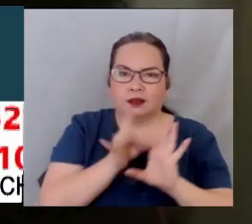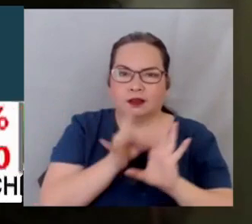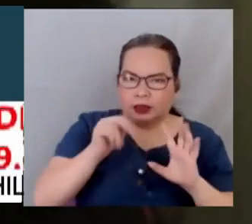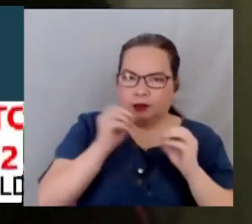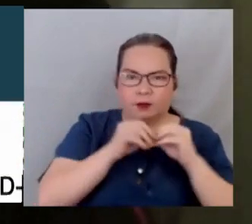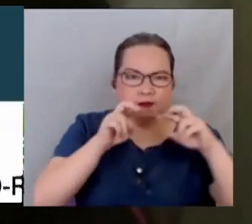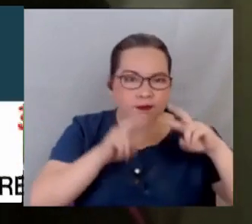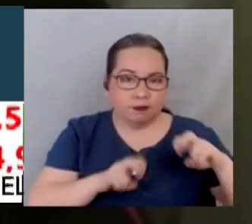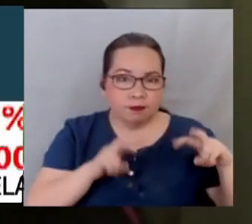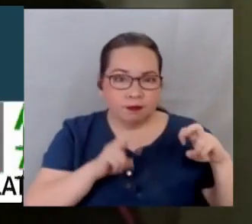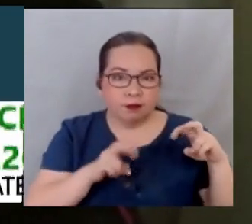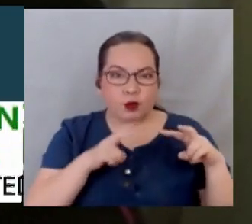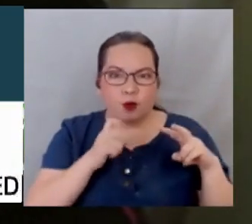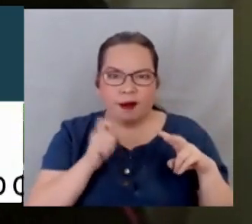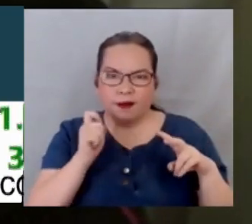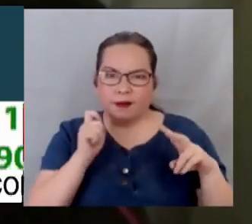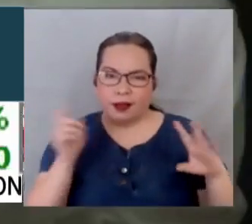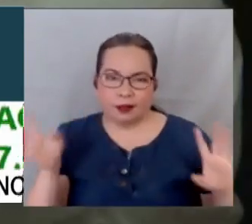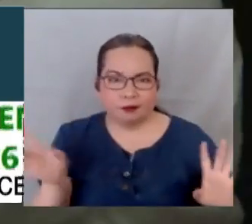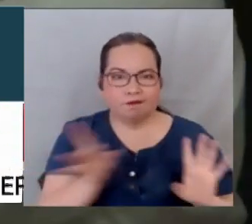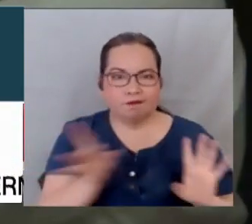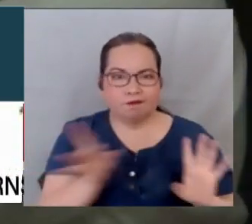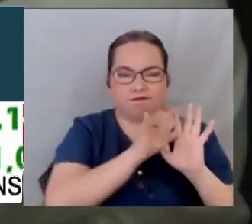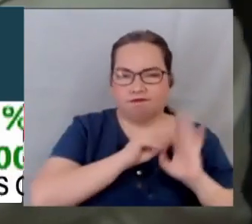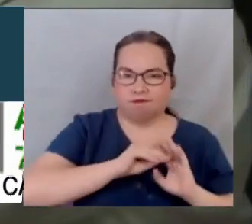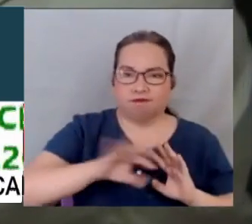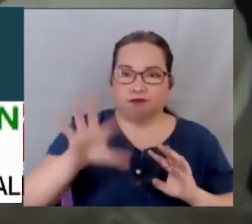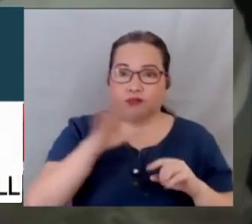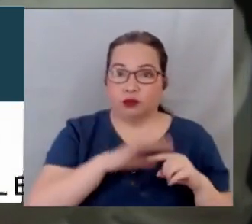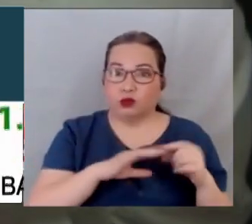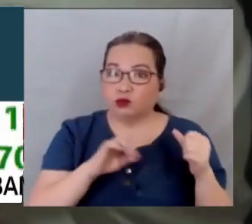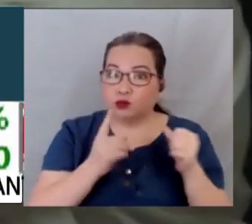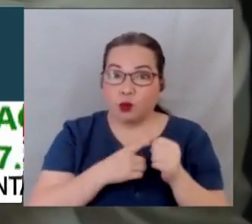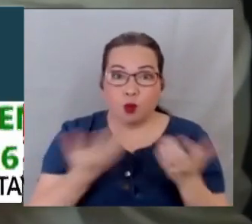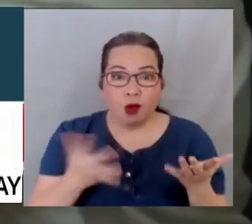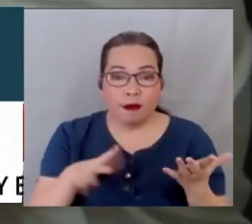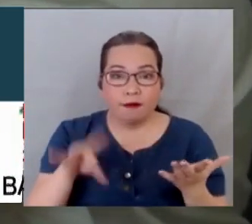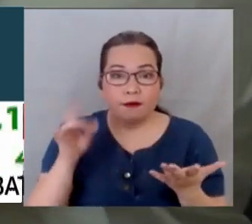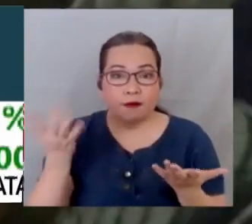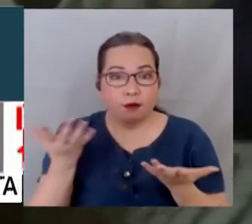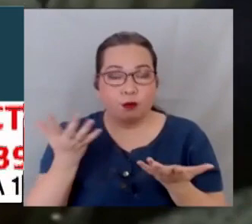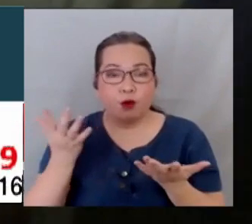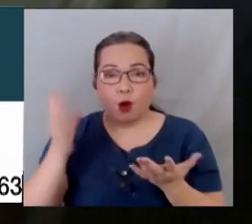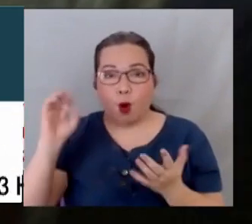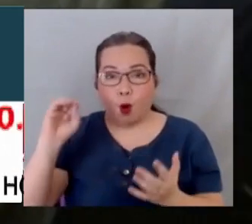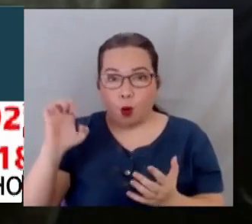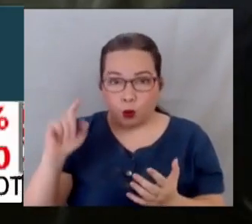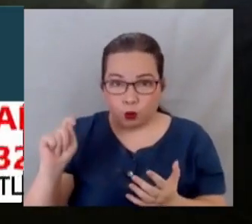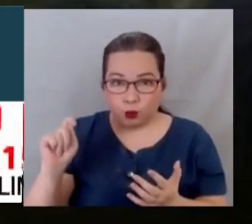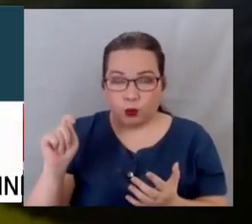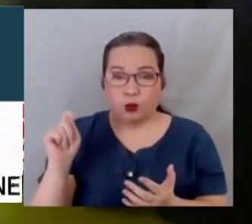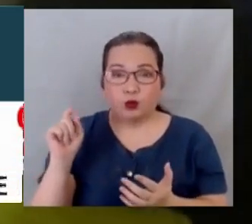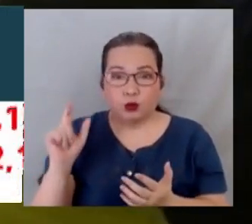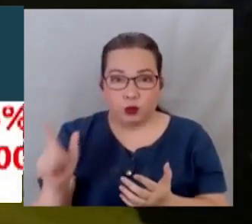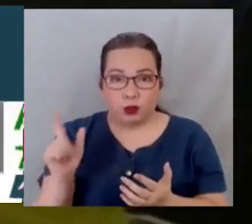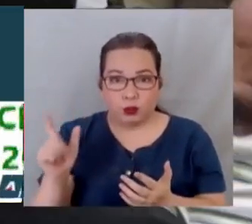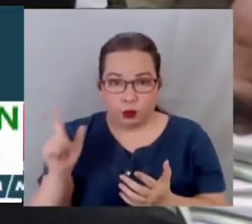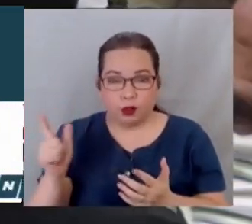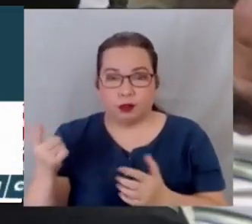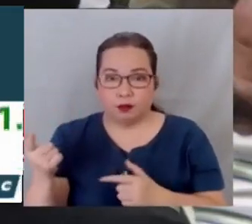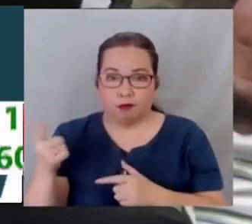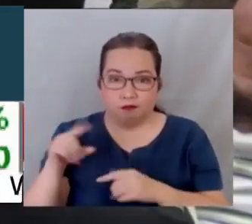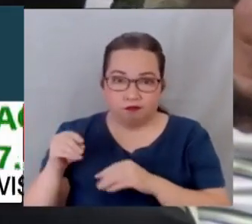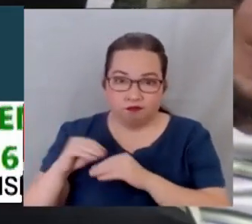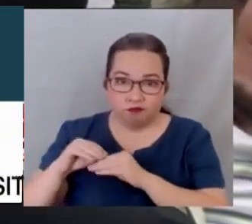this variant spreads more easily. The variant was first identified in October 2020. It has since spread to other countries, and